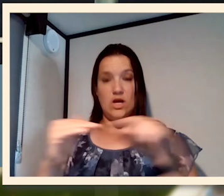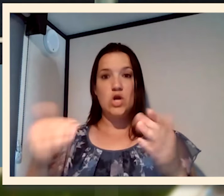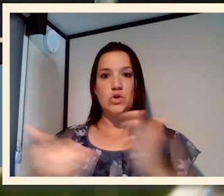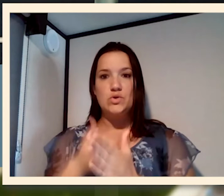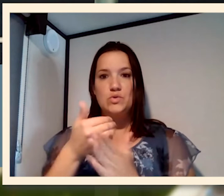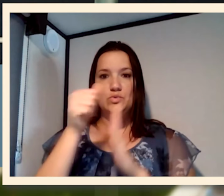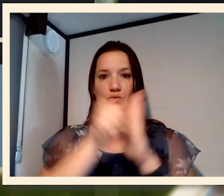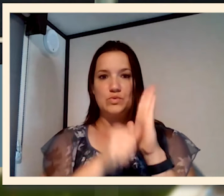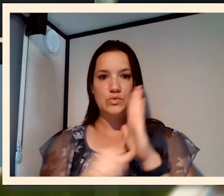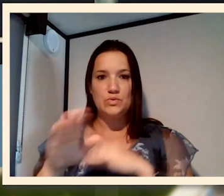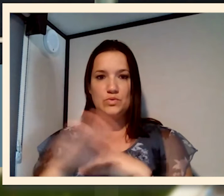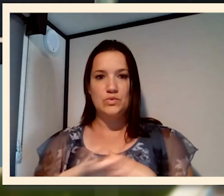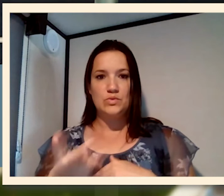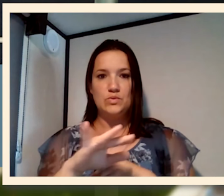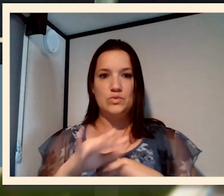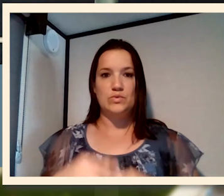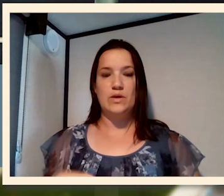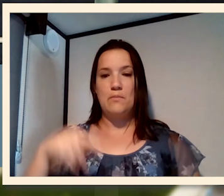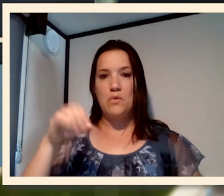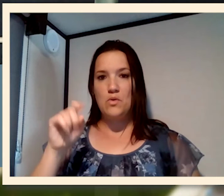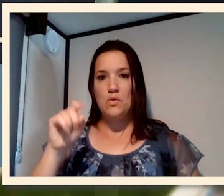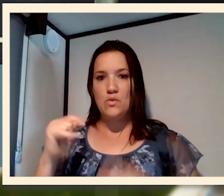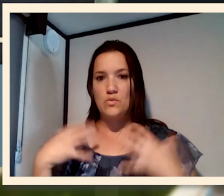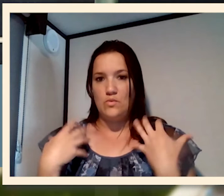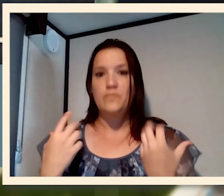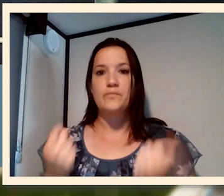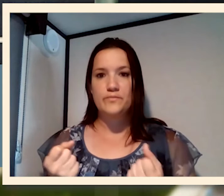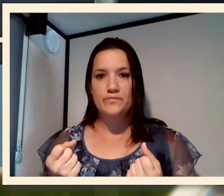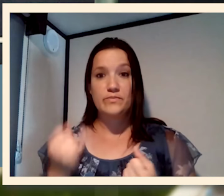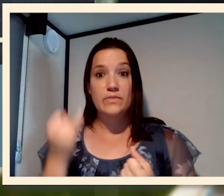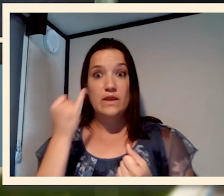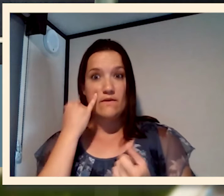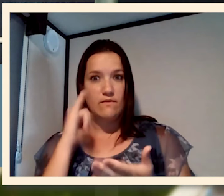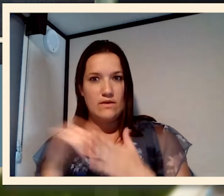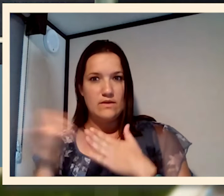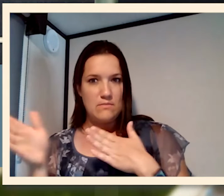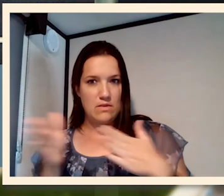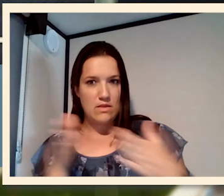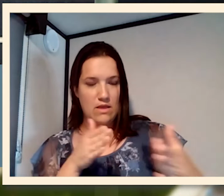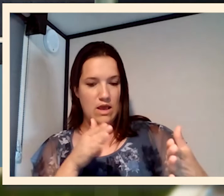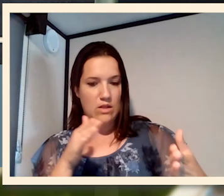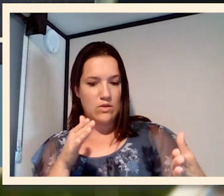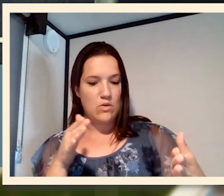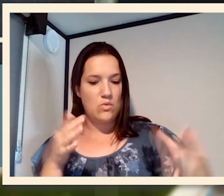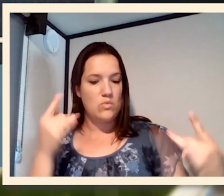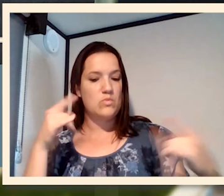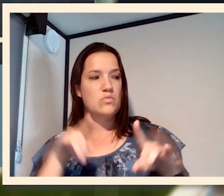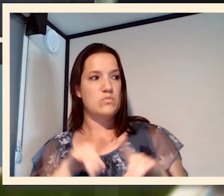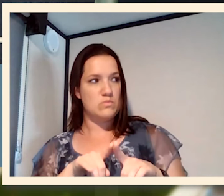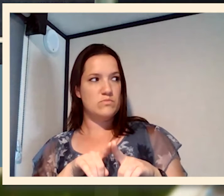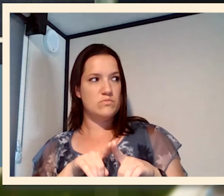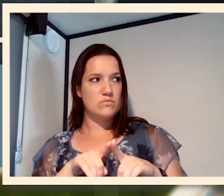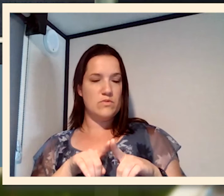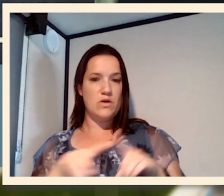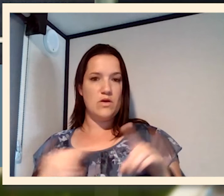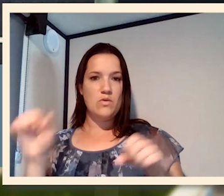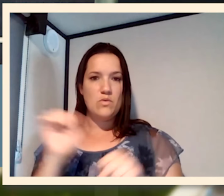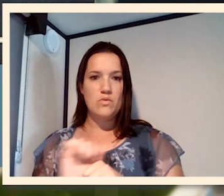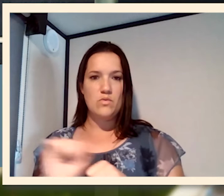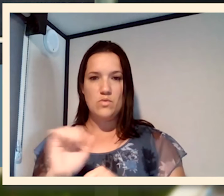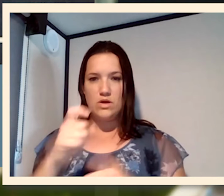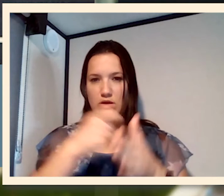all brand new surgical suites and a pre and post recovery area. If that is the plan that we go